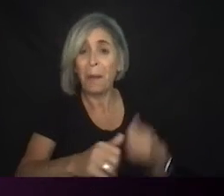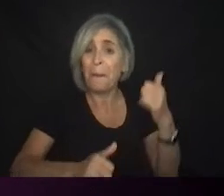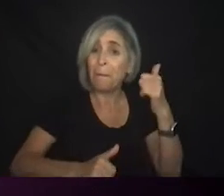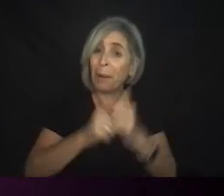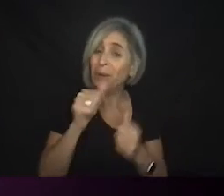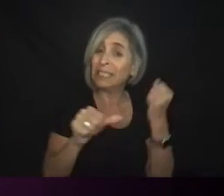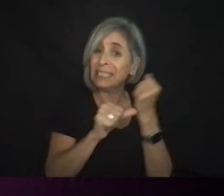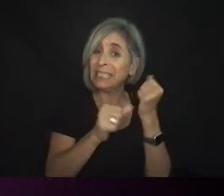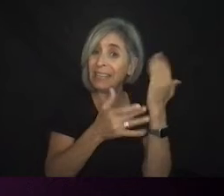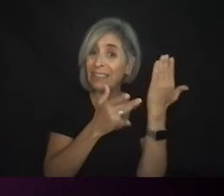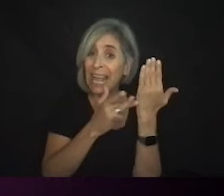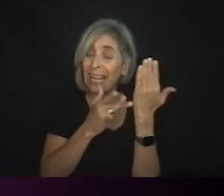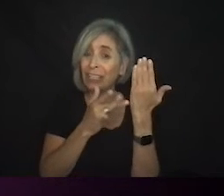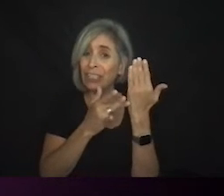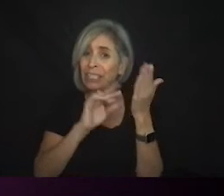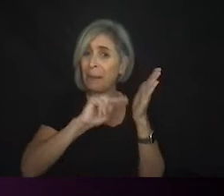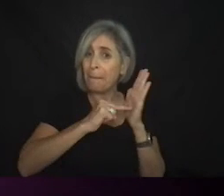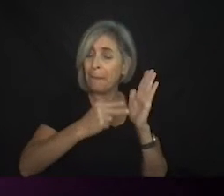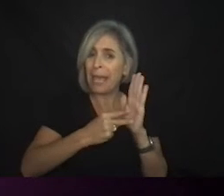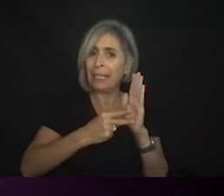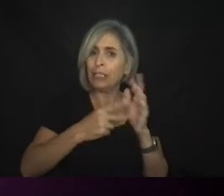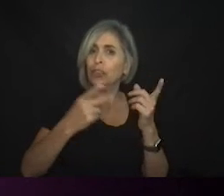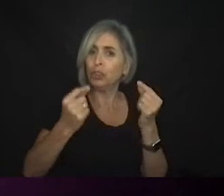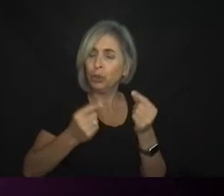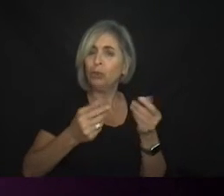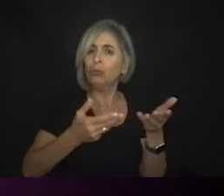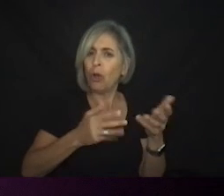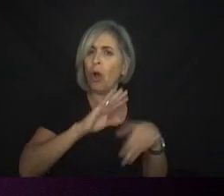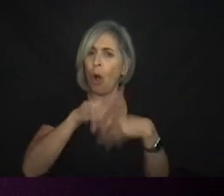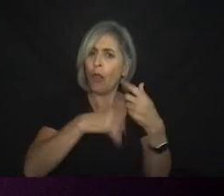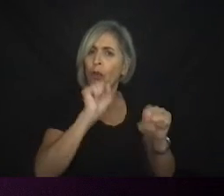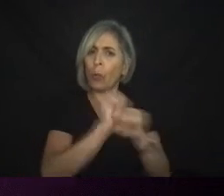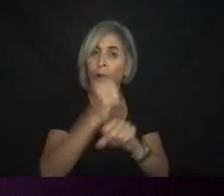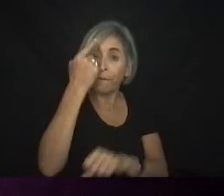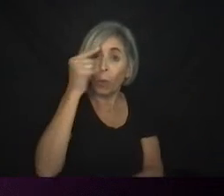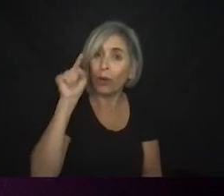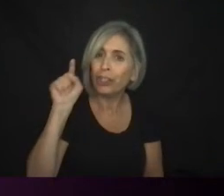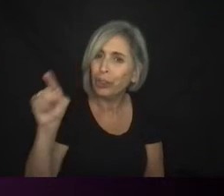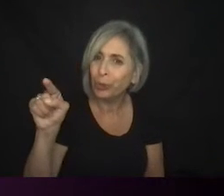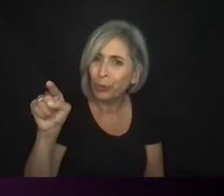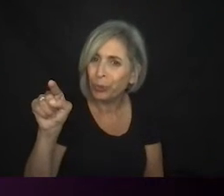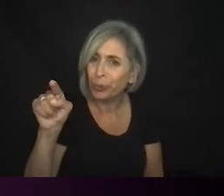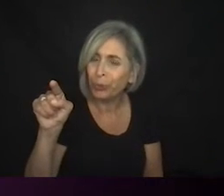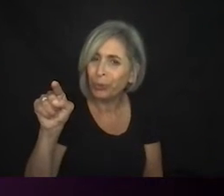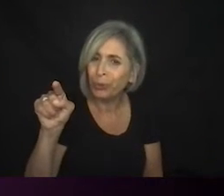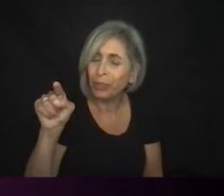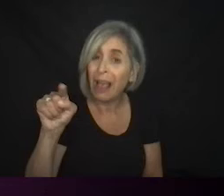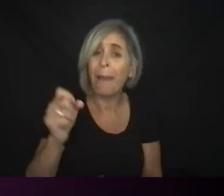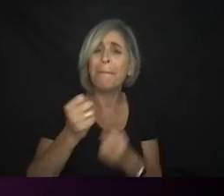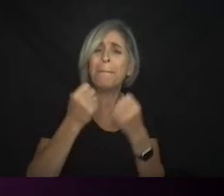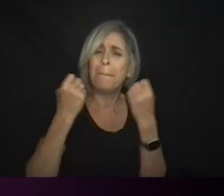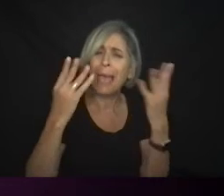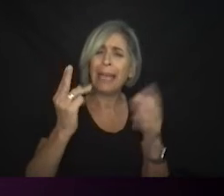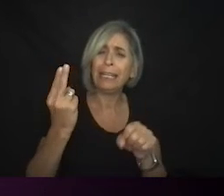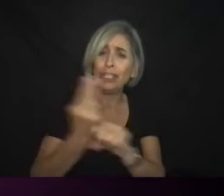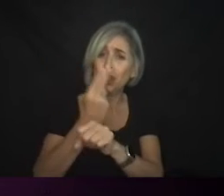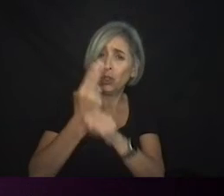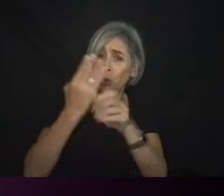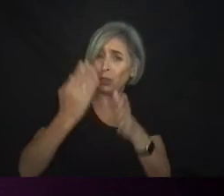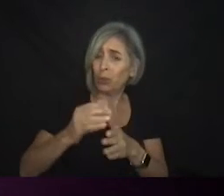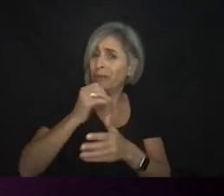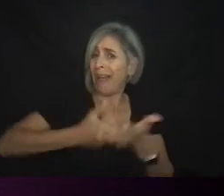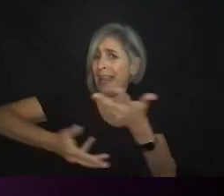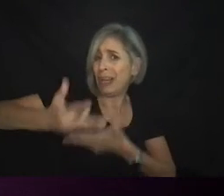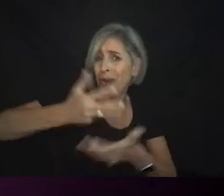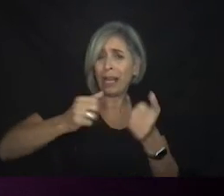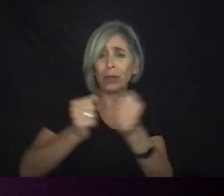assistive technology is meant to do the heavy lifting for you. So there are a lot of users who probably won't interact with